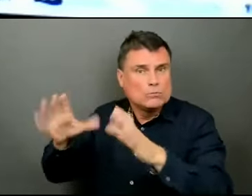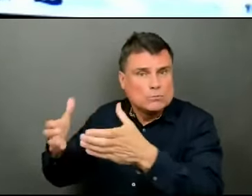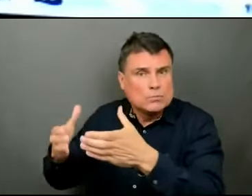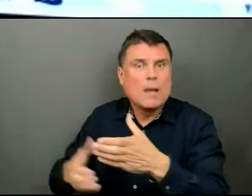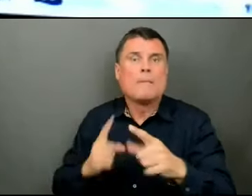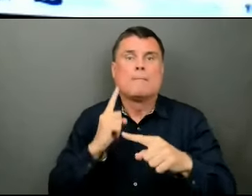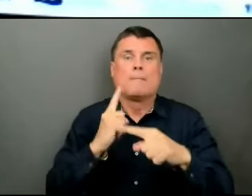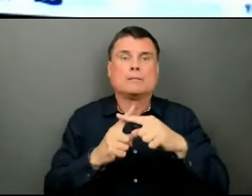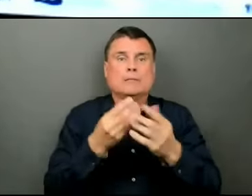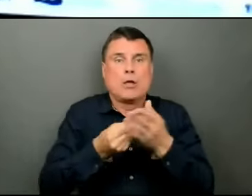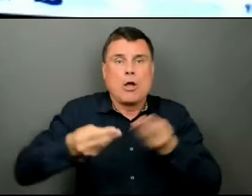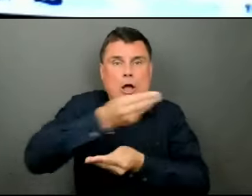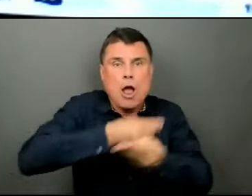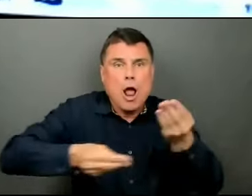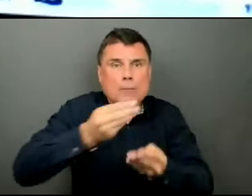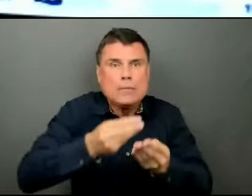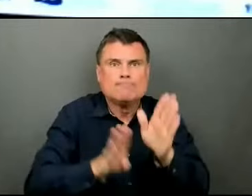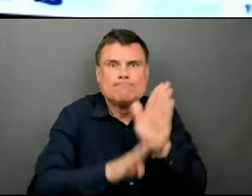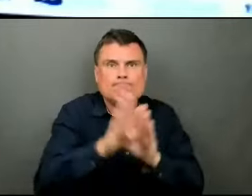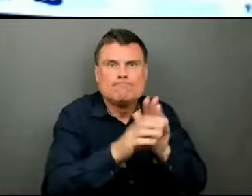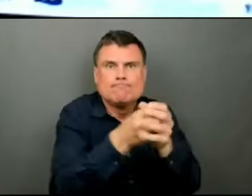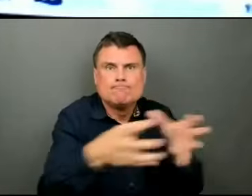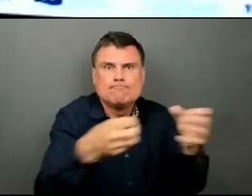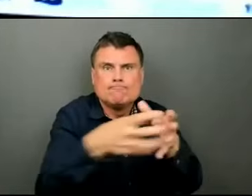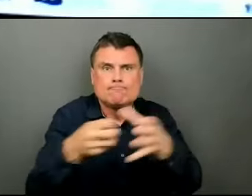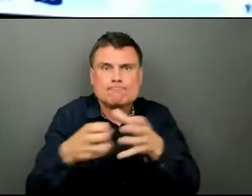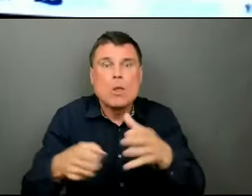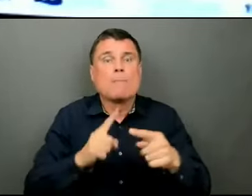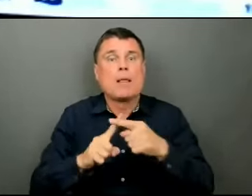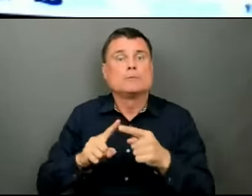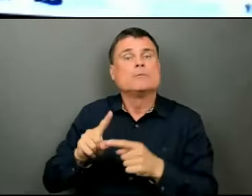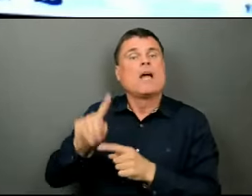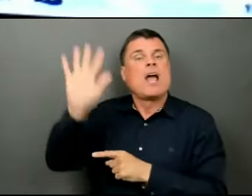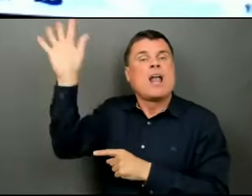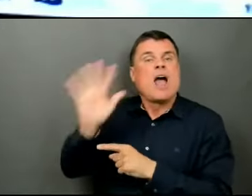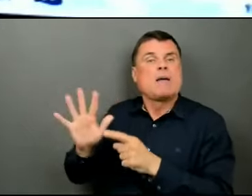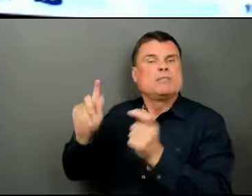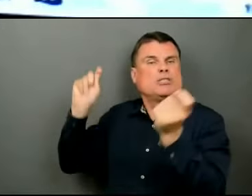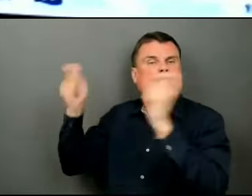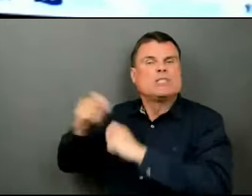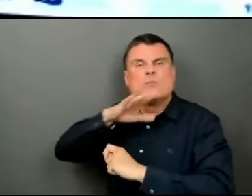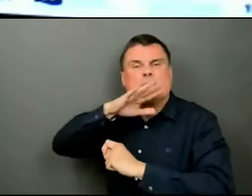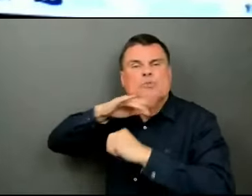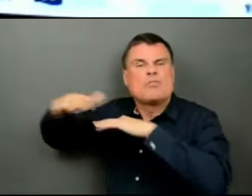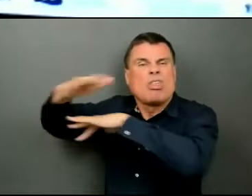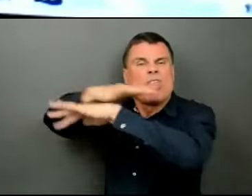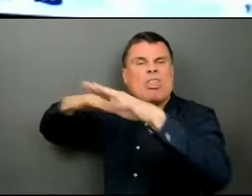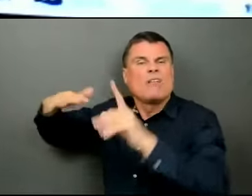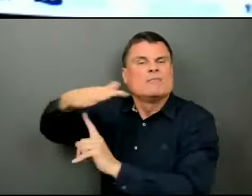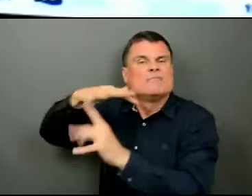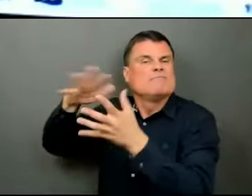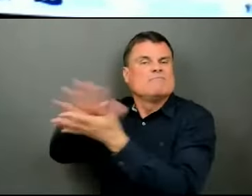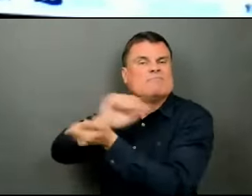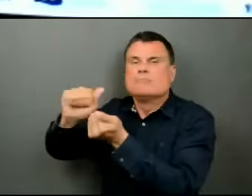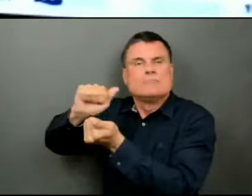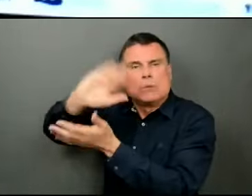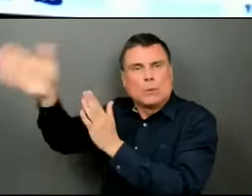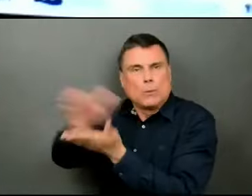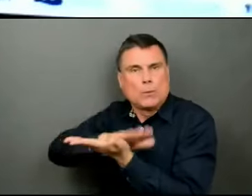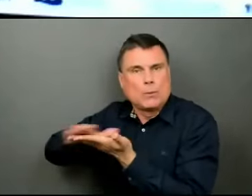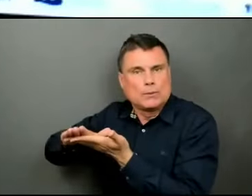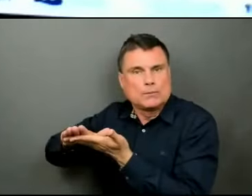tackle climate change by reducing emissions or building resilience, and also that build more inclusive communities for